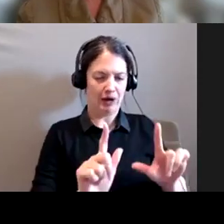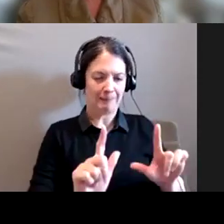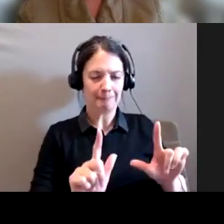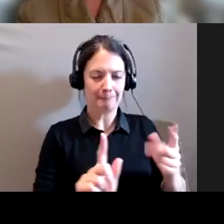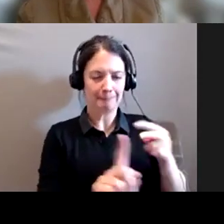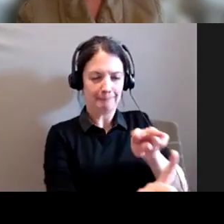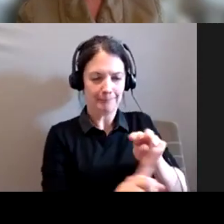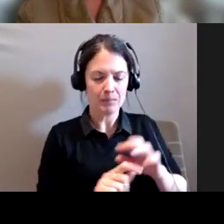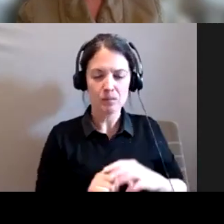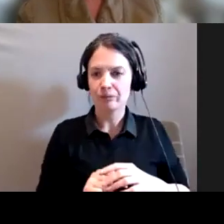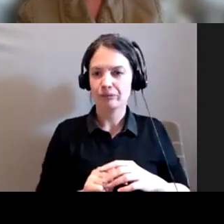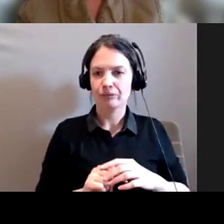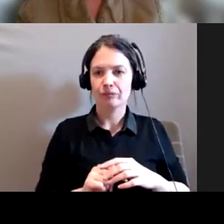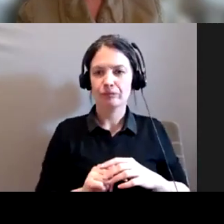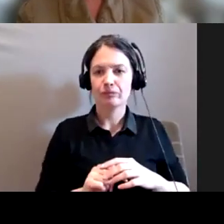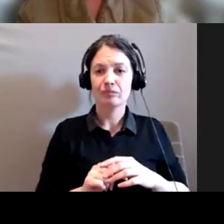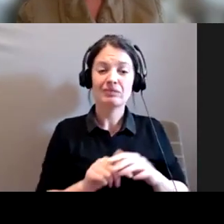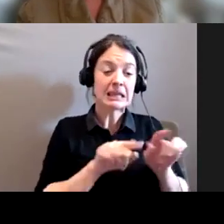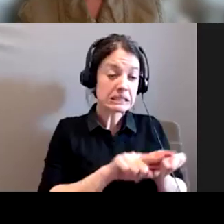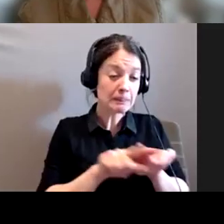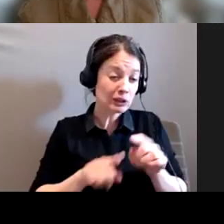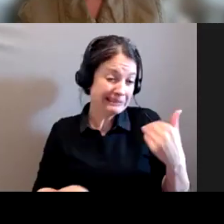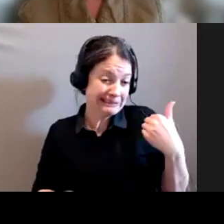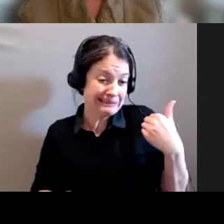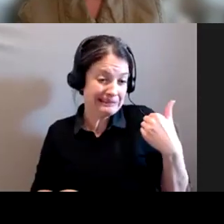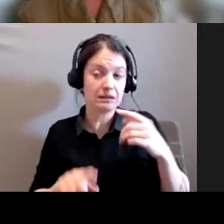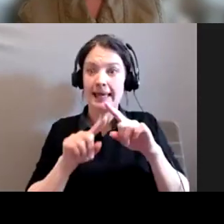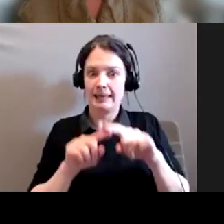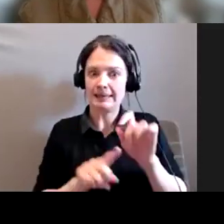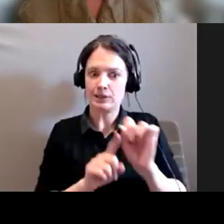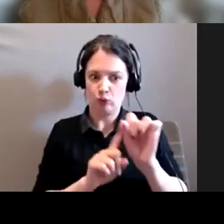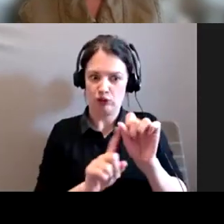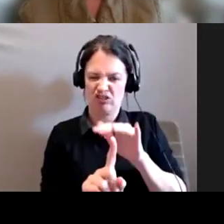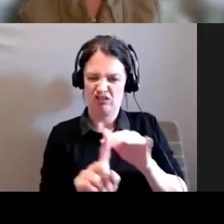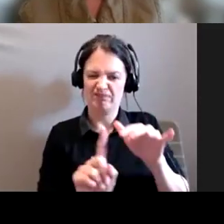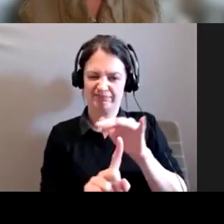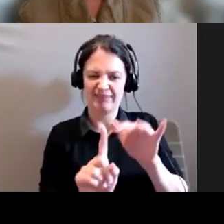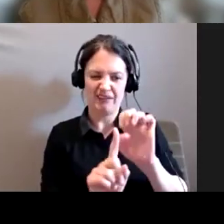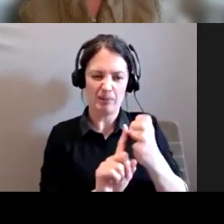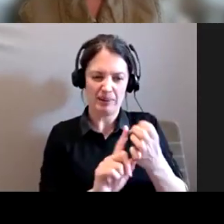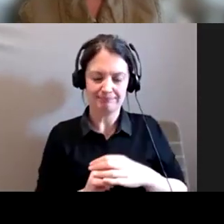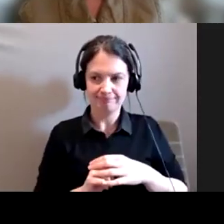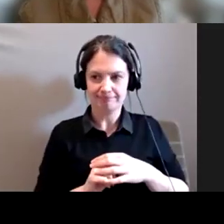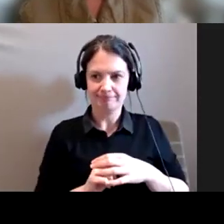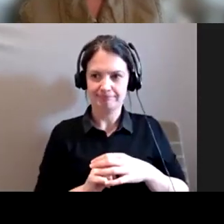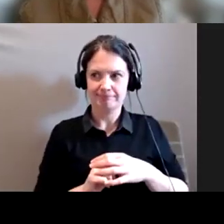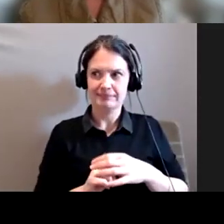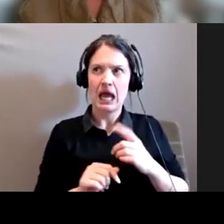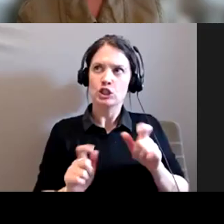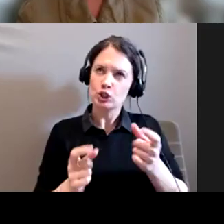And I would say, again, a bit like the last question, it depends a great deal on the circumstances, what the best approach